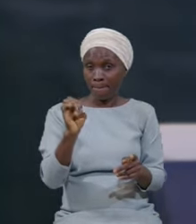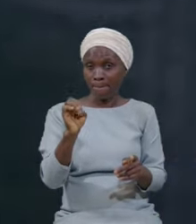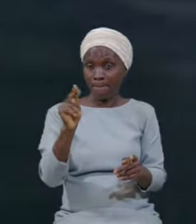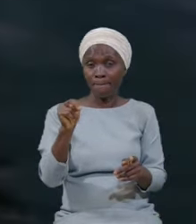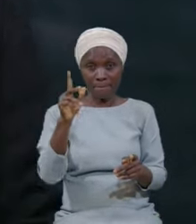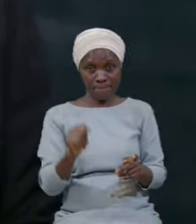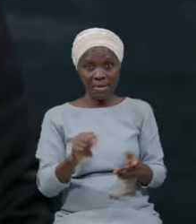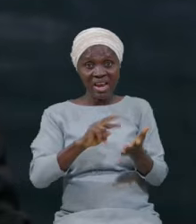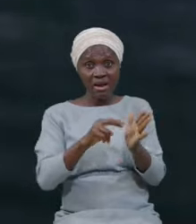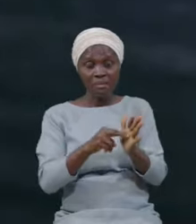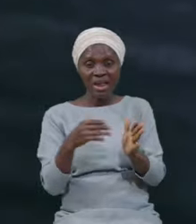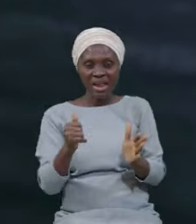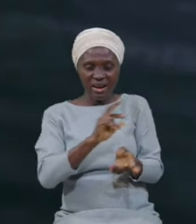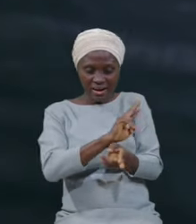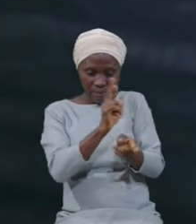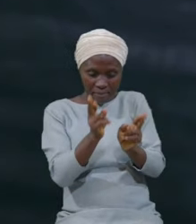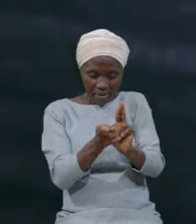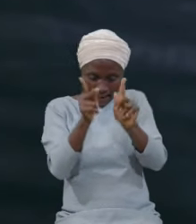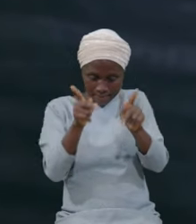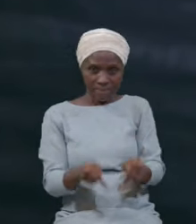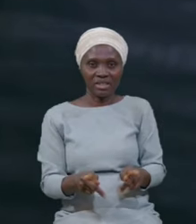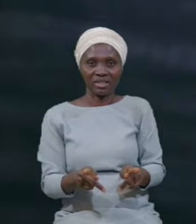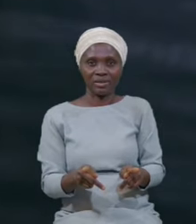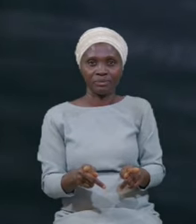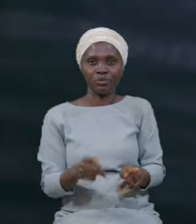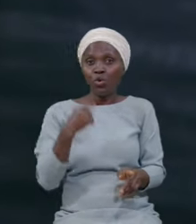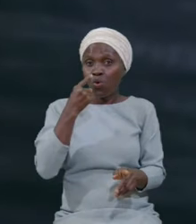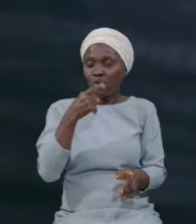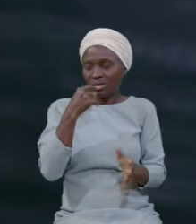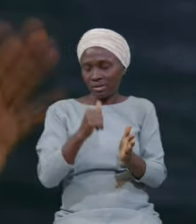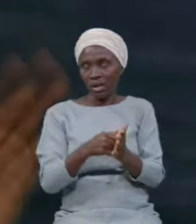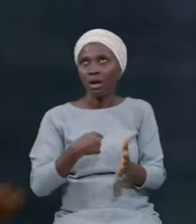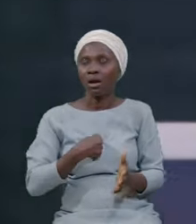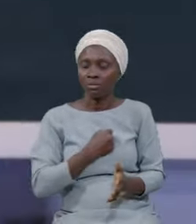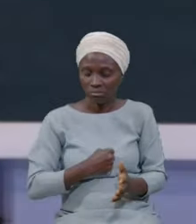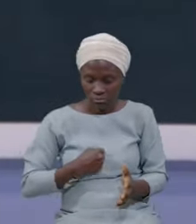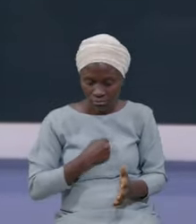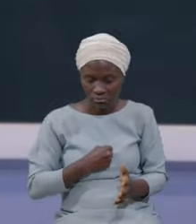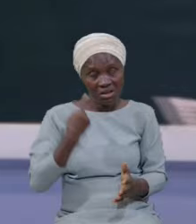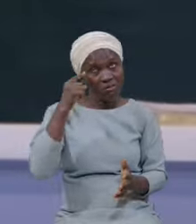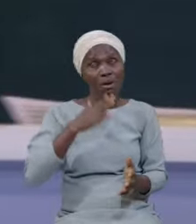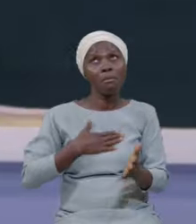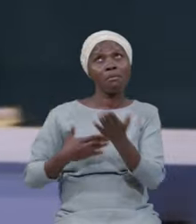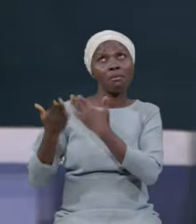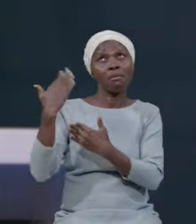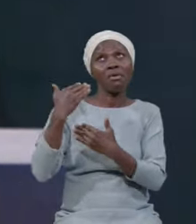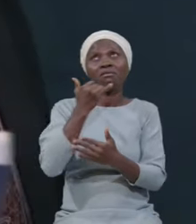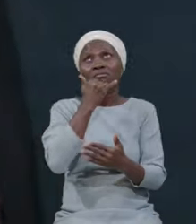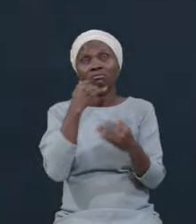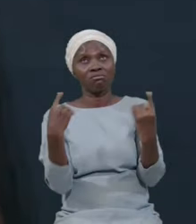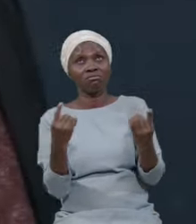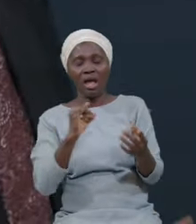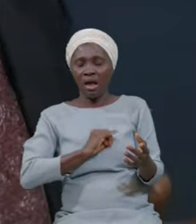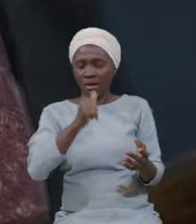is saying, I am sorry for my past. I am sorry for my present. I am